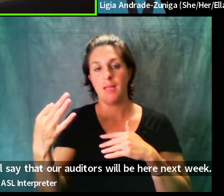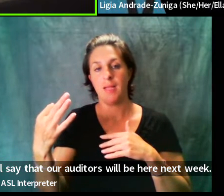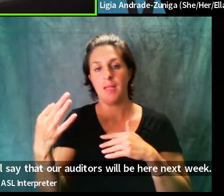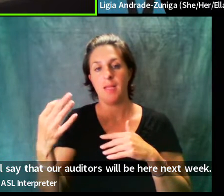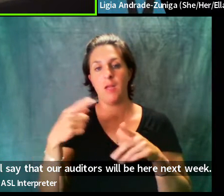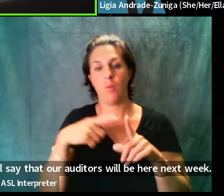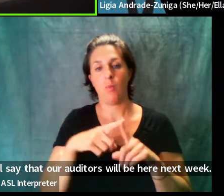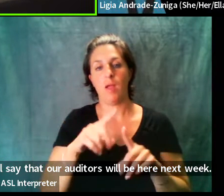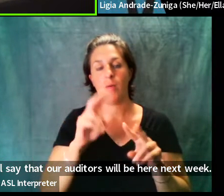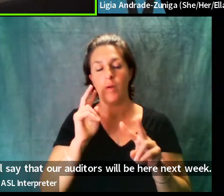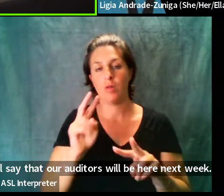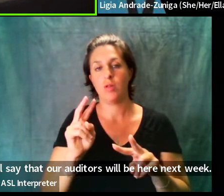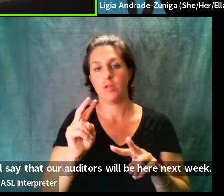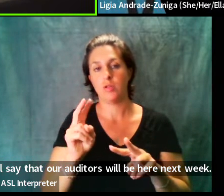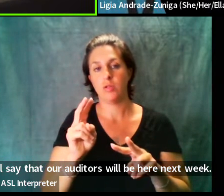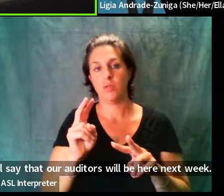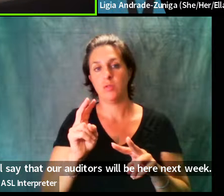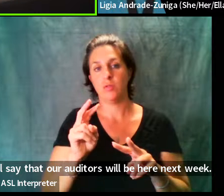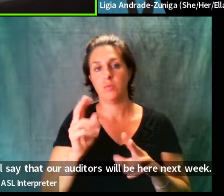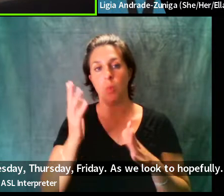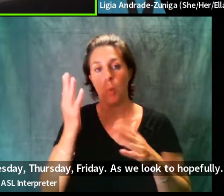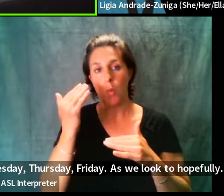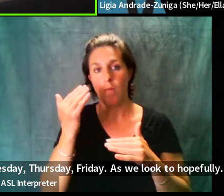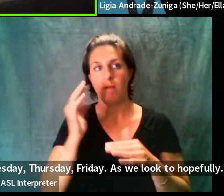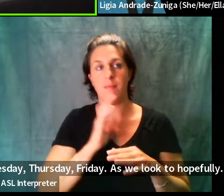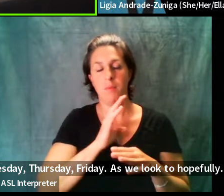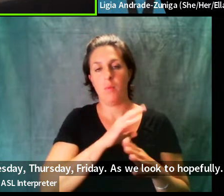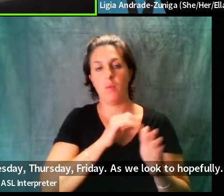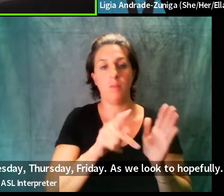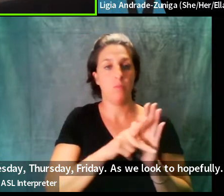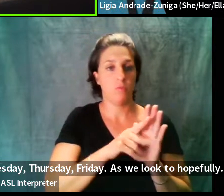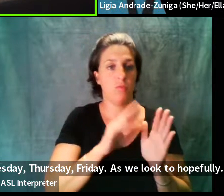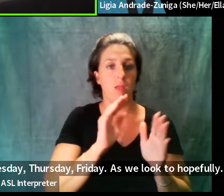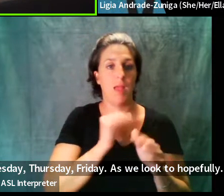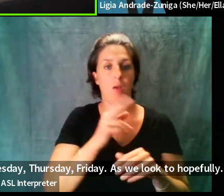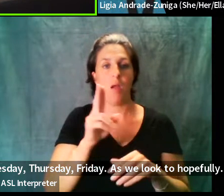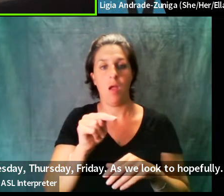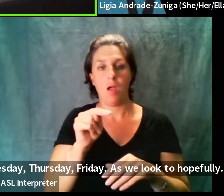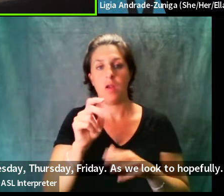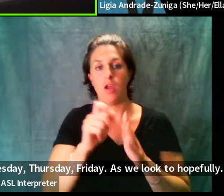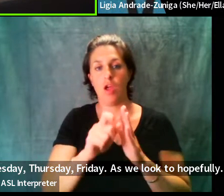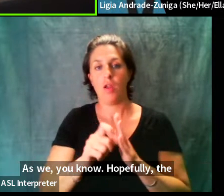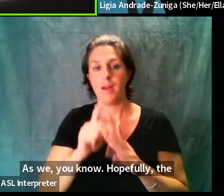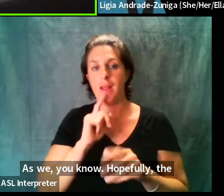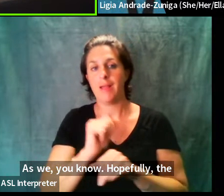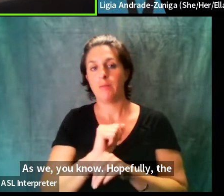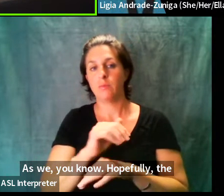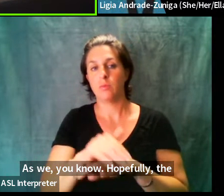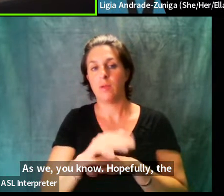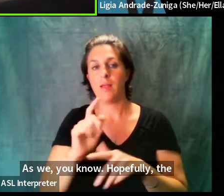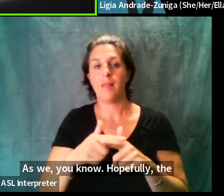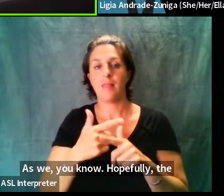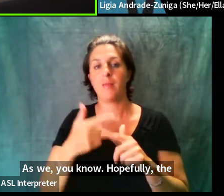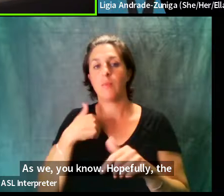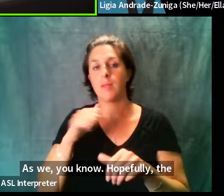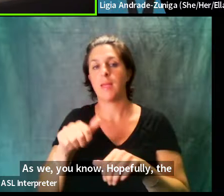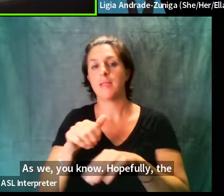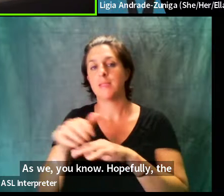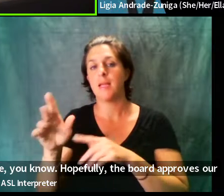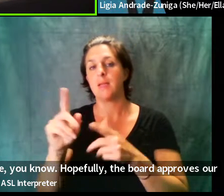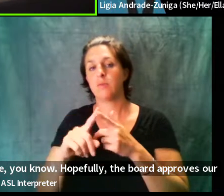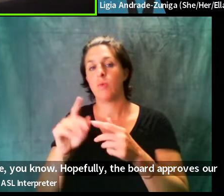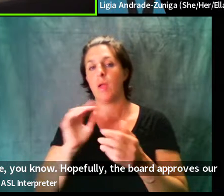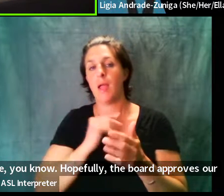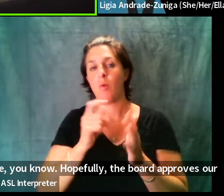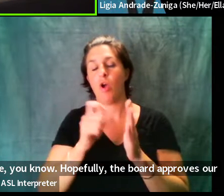to hopefully, hopefully the board approves our unaudited actuals tonight, and we'll be able to send them over to our auditors.